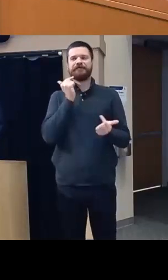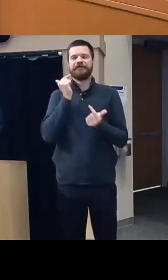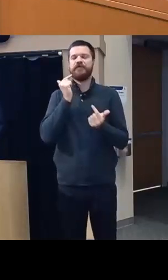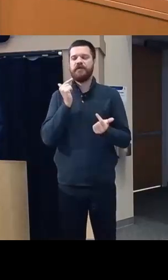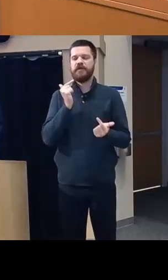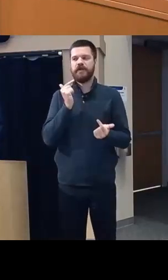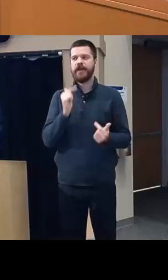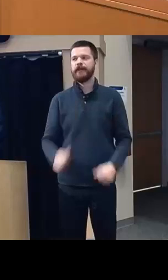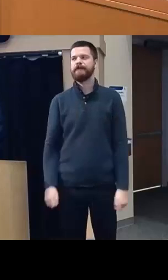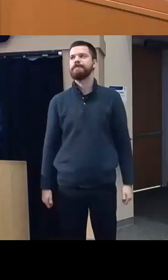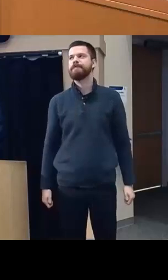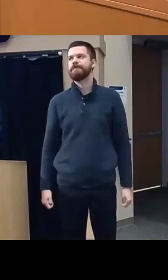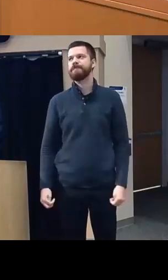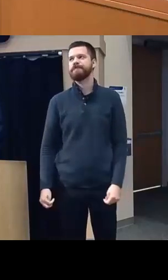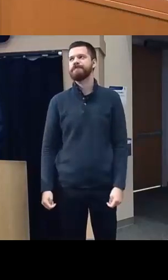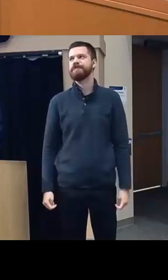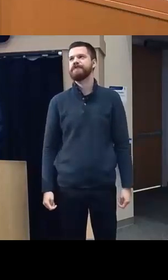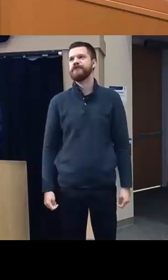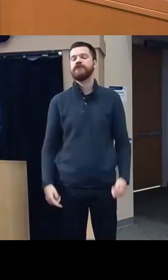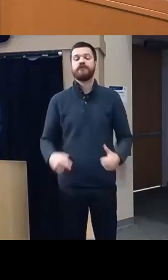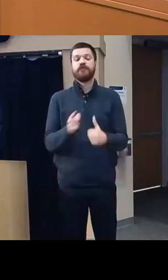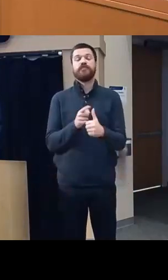One of the ways is really by